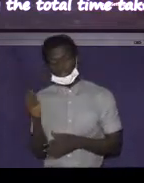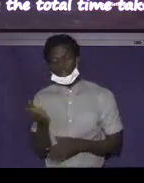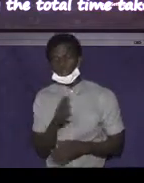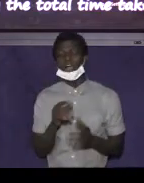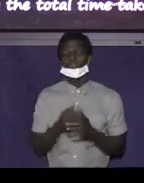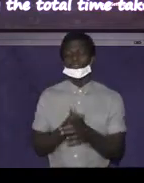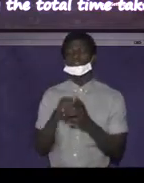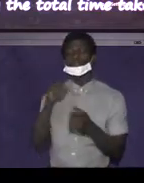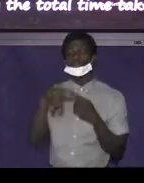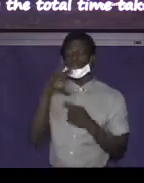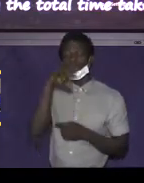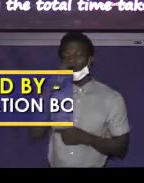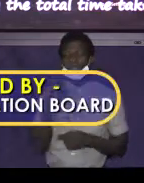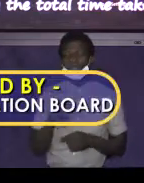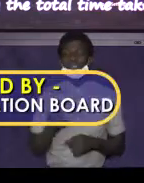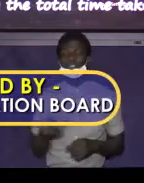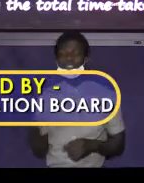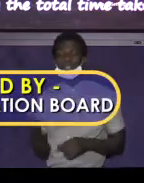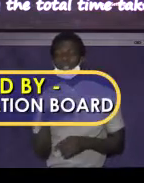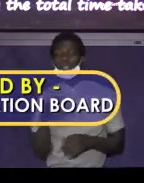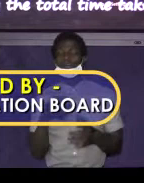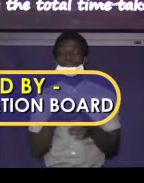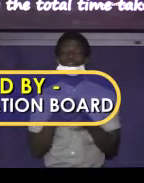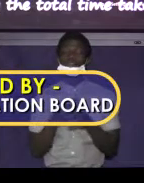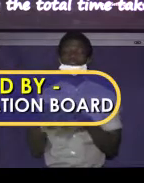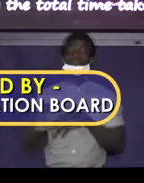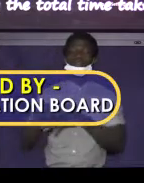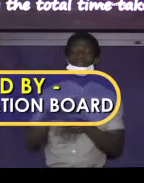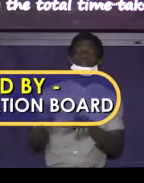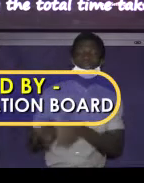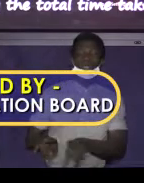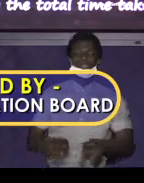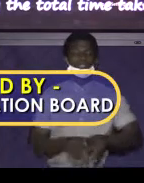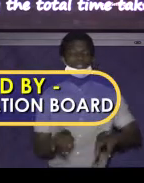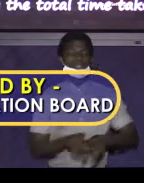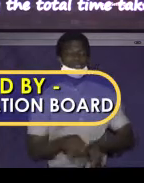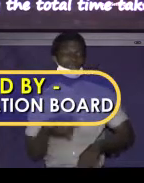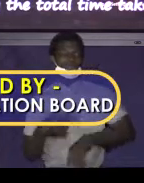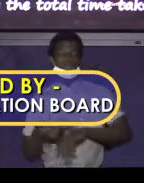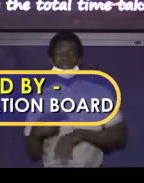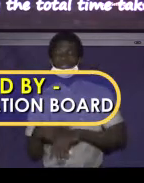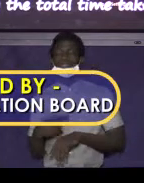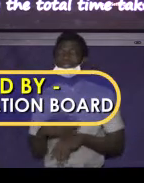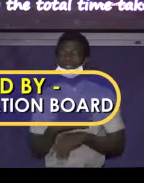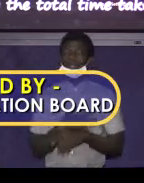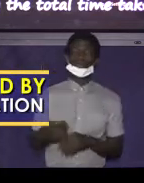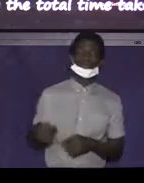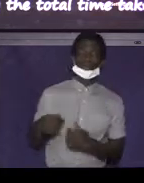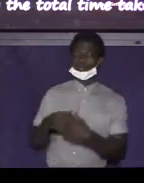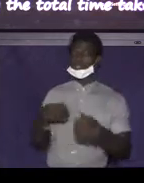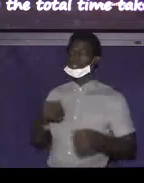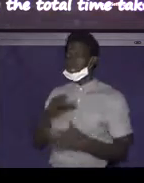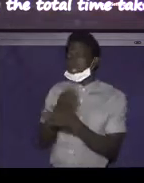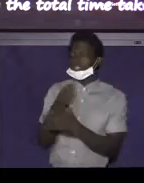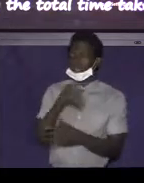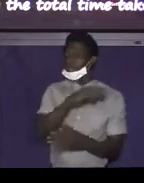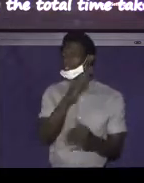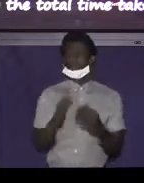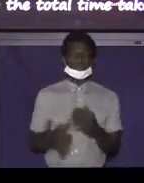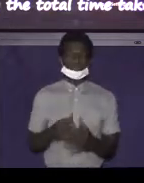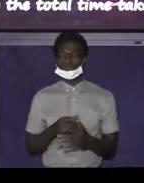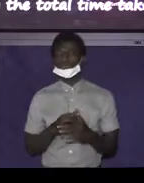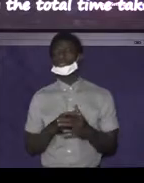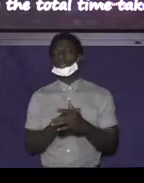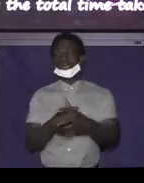so now to find the average speed over different distances and different times, divide the total distance traveled by the